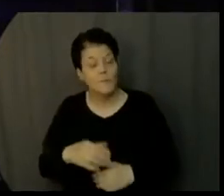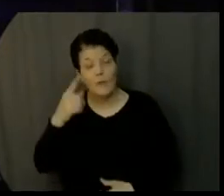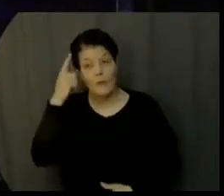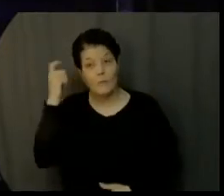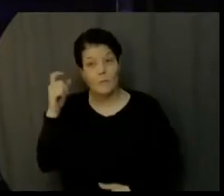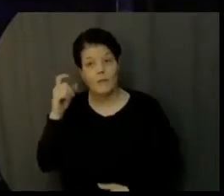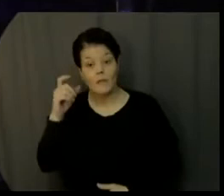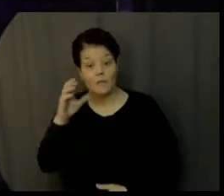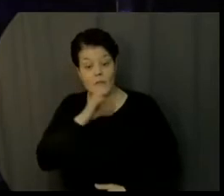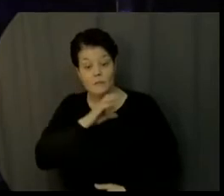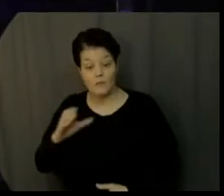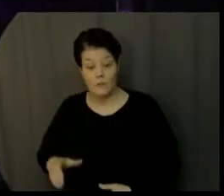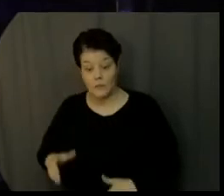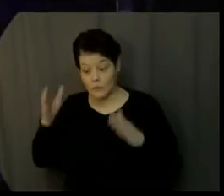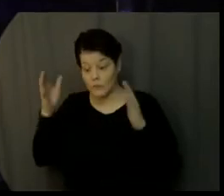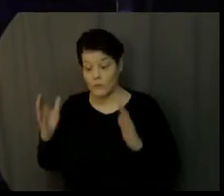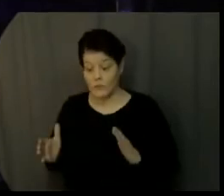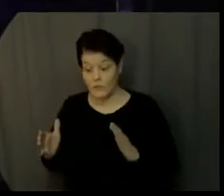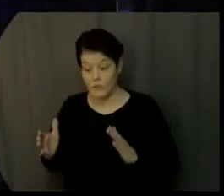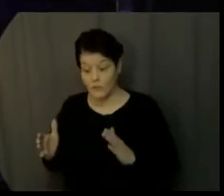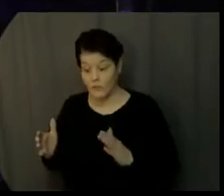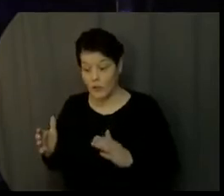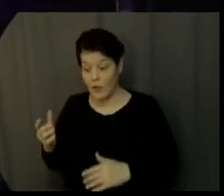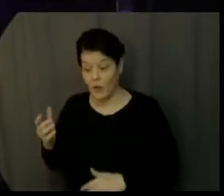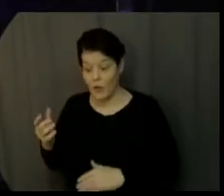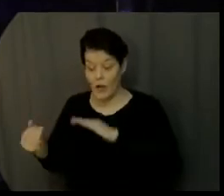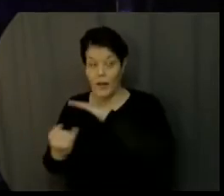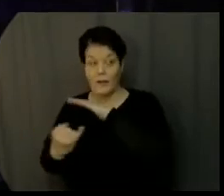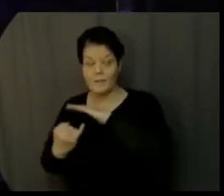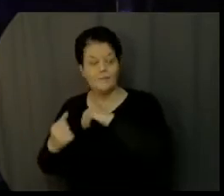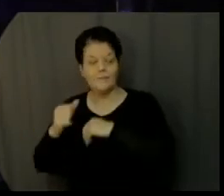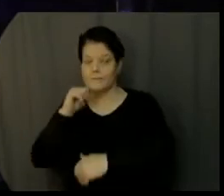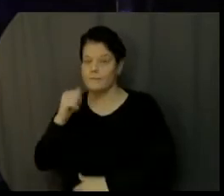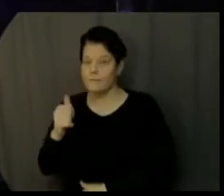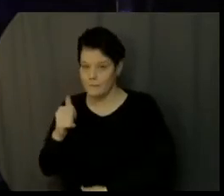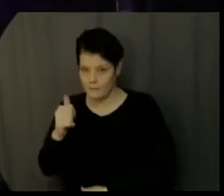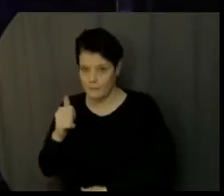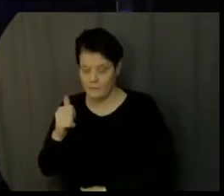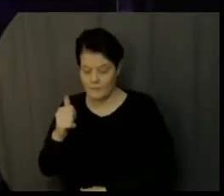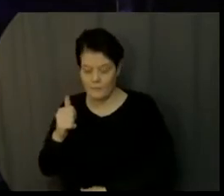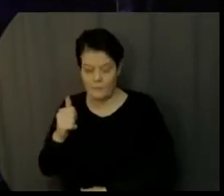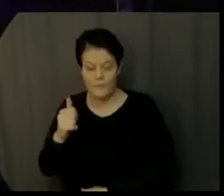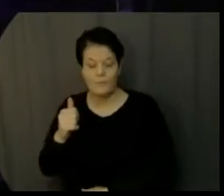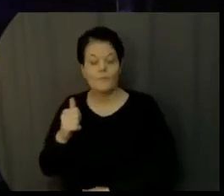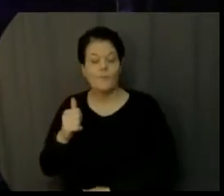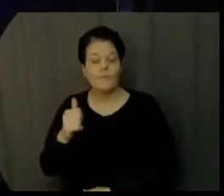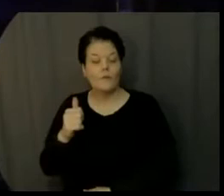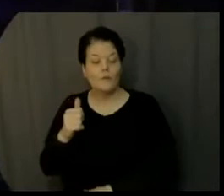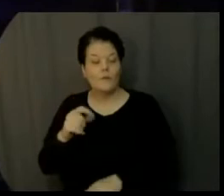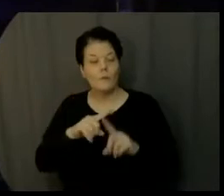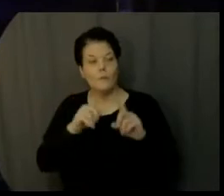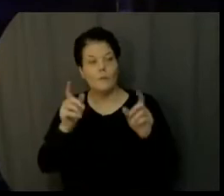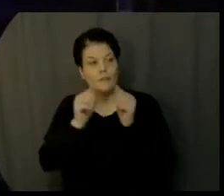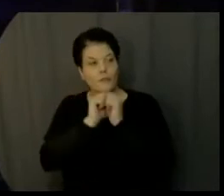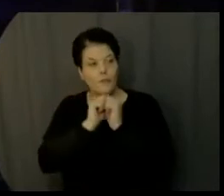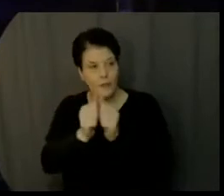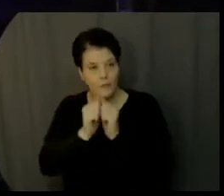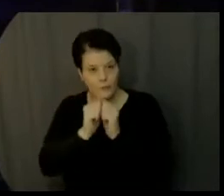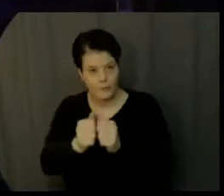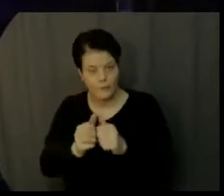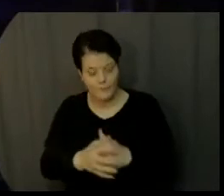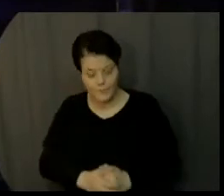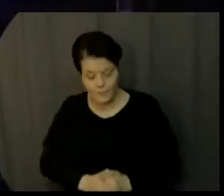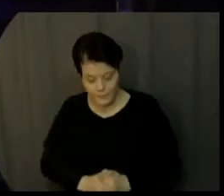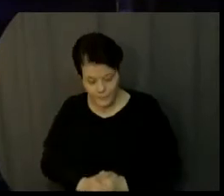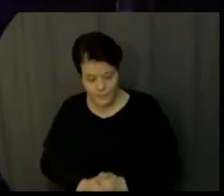isolation. That you are to practice praying for each other and practice encouraging each other and practice hospitality together.